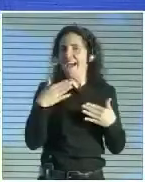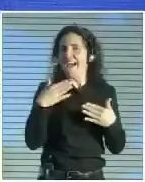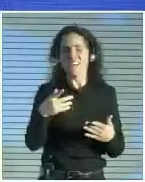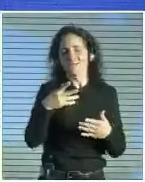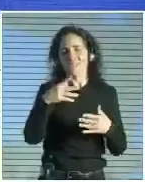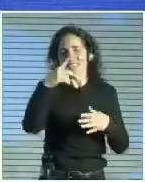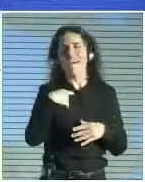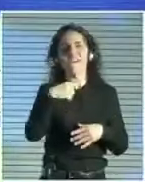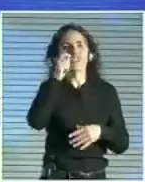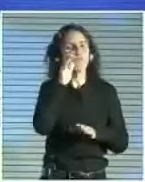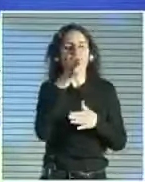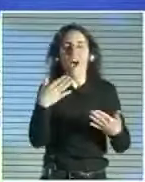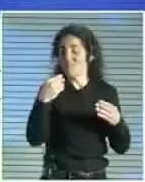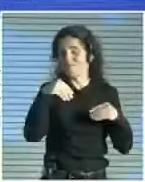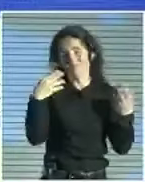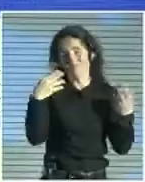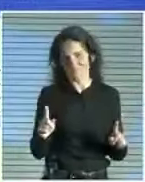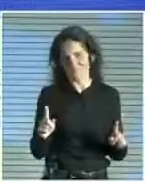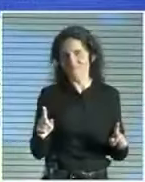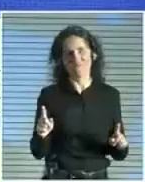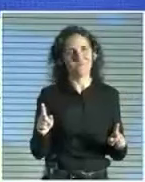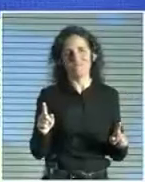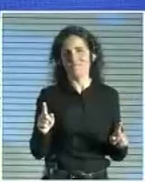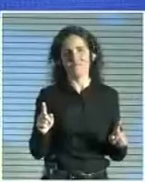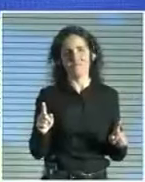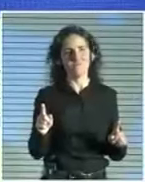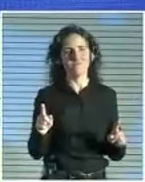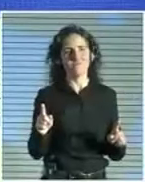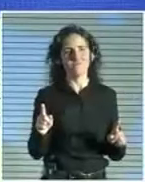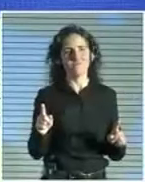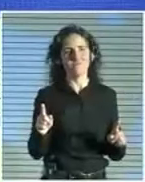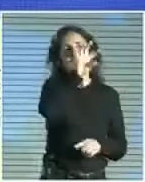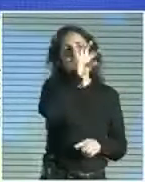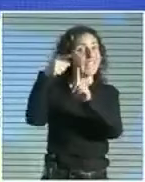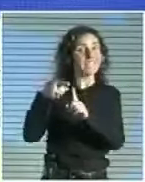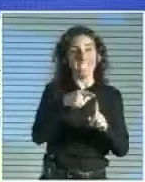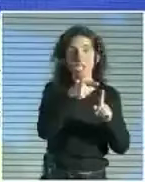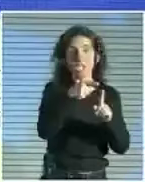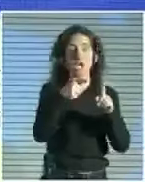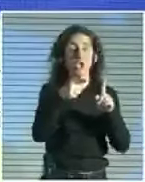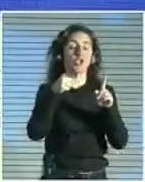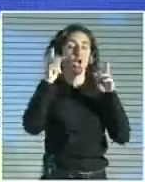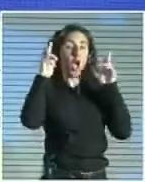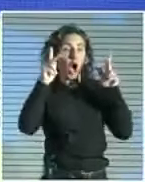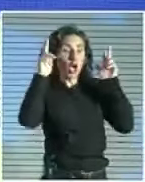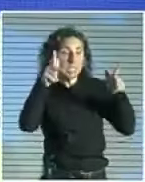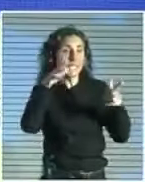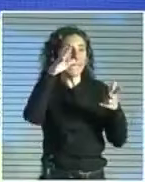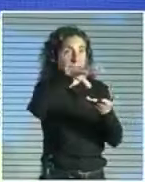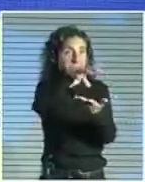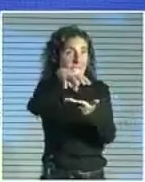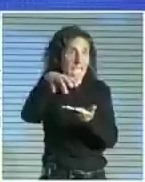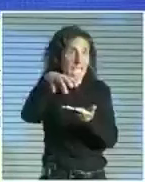The destinations and the hotels itself are normally very good in sustainability, and maybe that's also a problem in